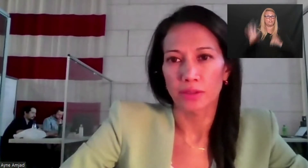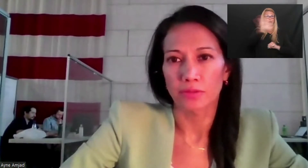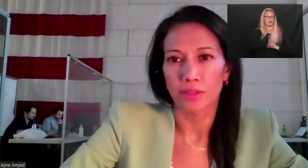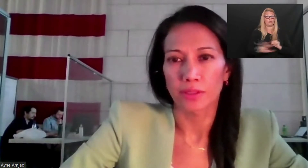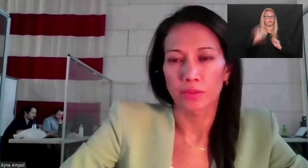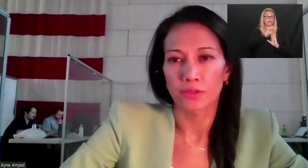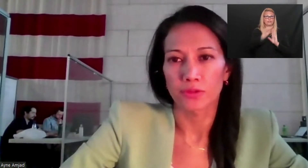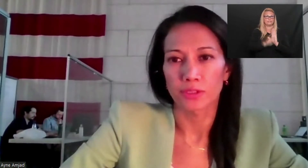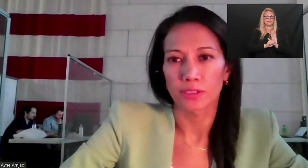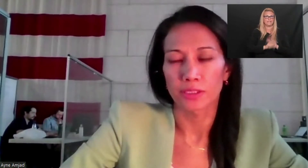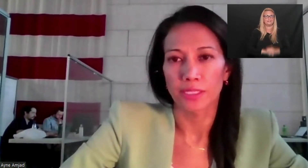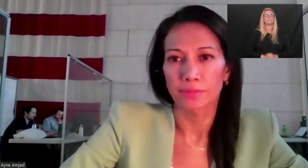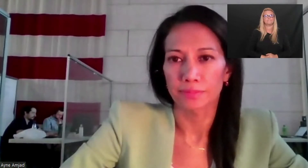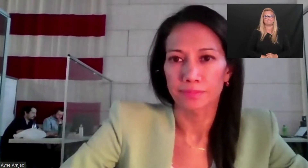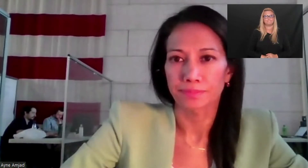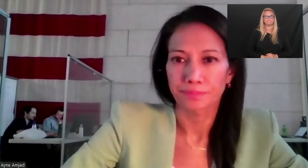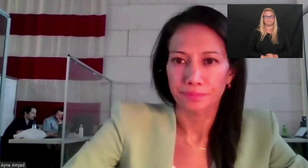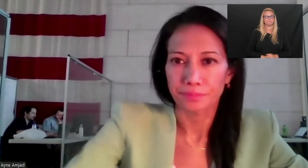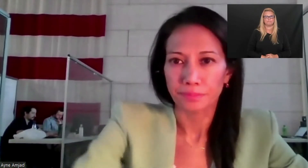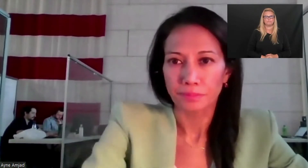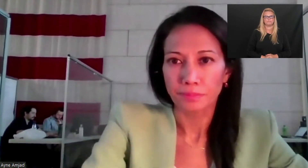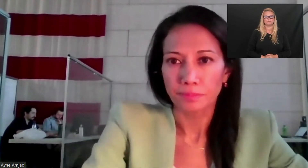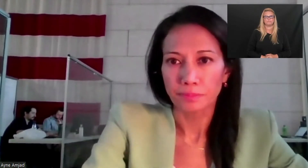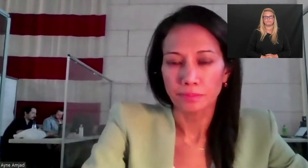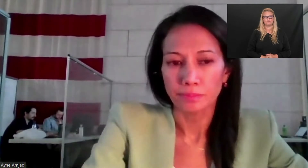the Delta variant in West Virginia to date.